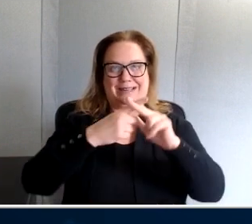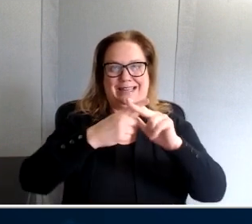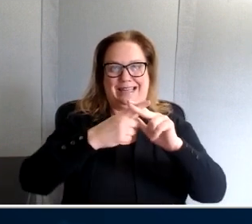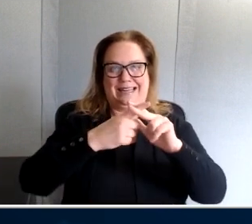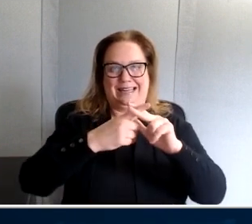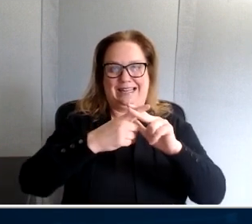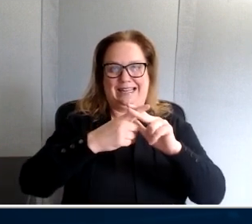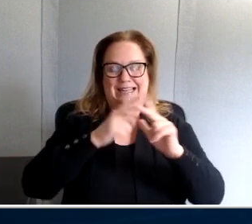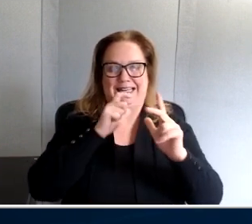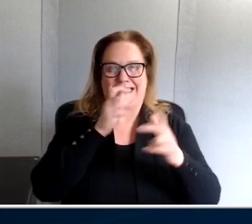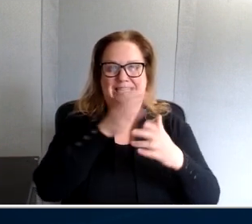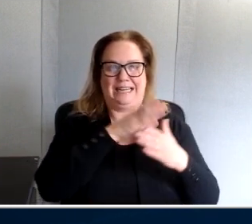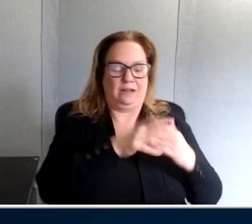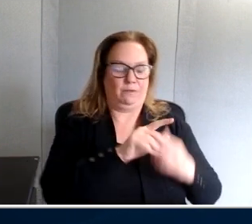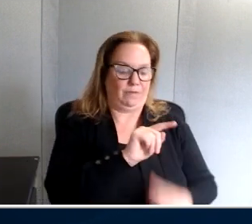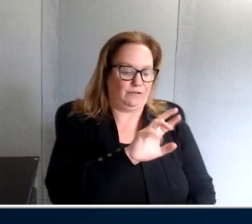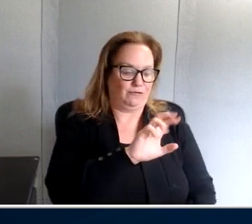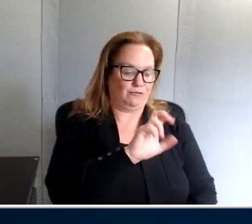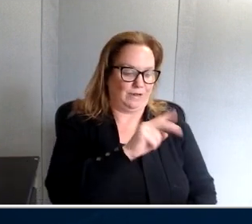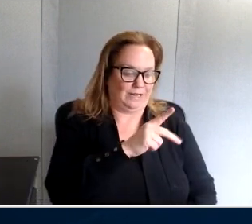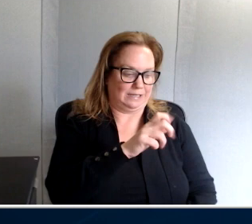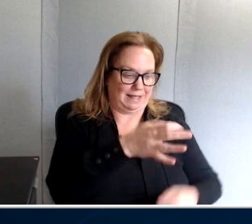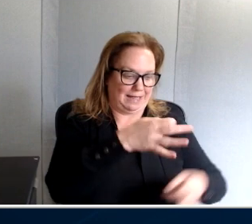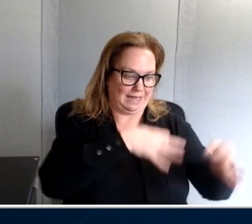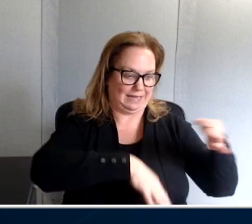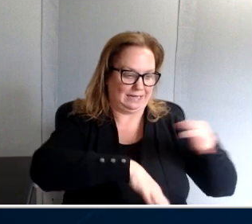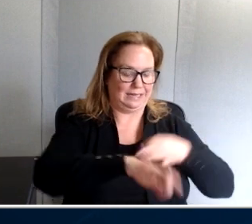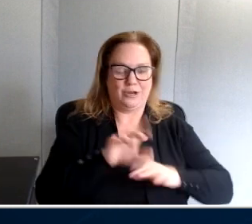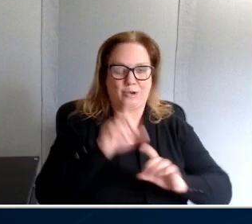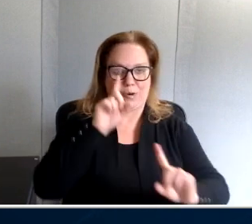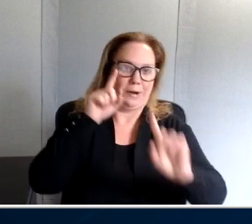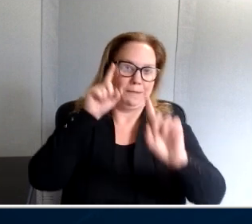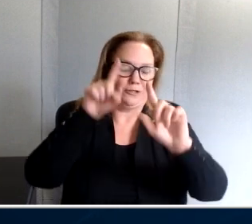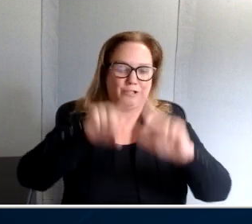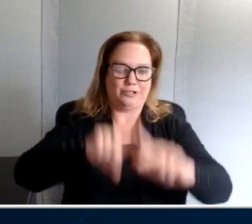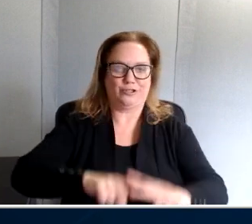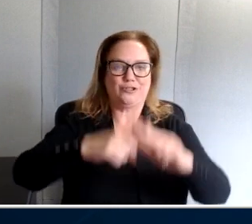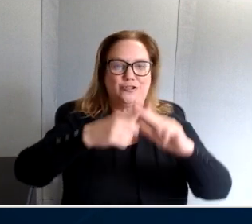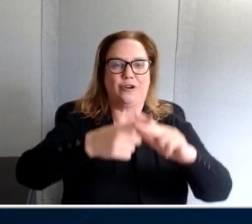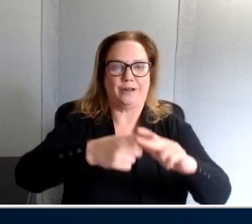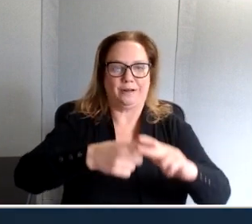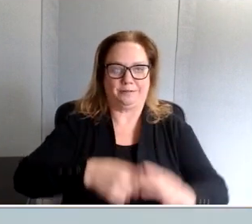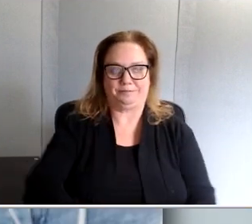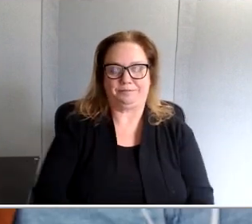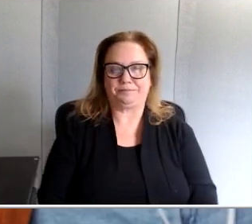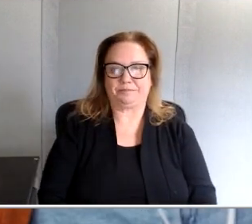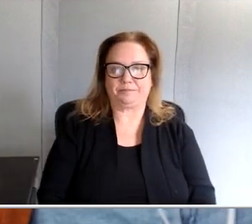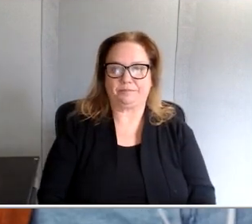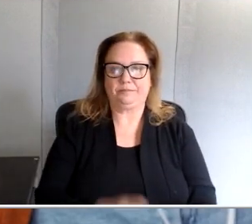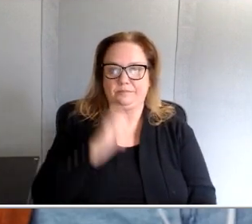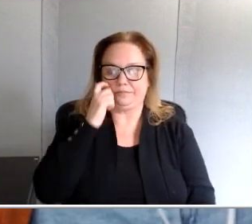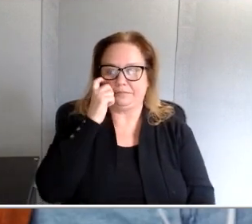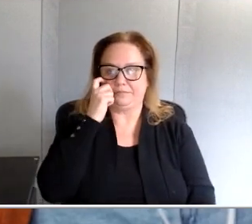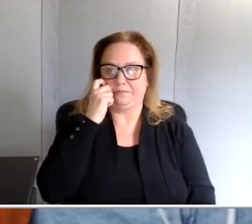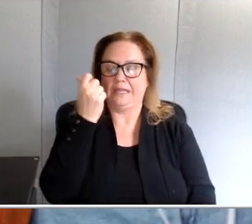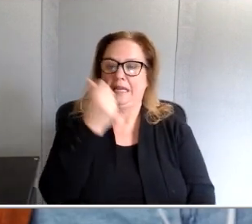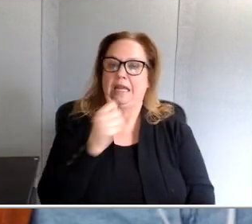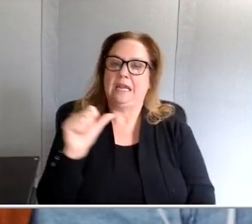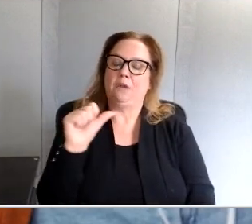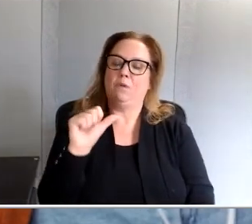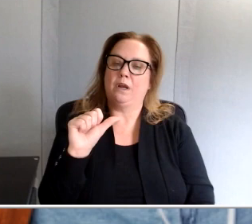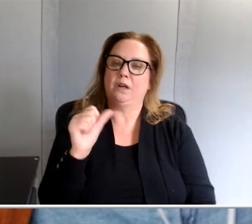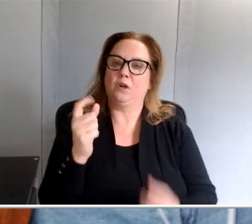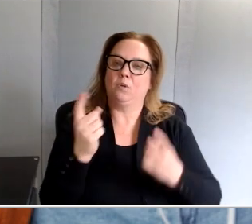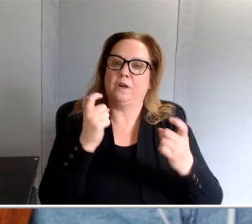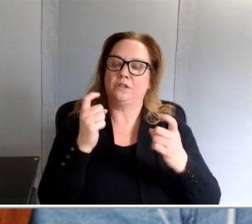just end with the transplant. Your mission is completely just beginning. Be sure to ask your questions for anyone on our panel today. You can use the chat